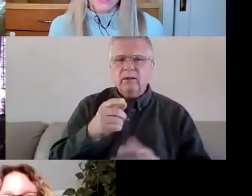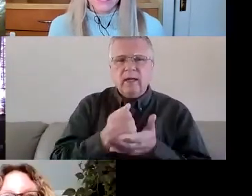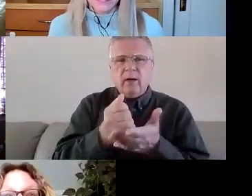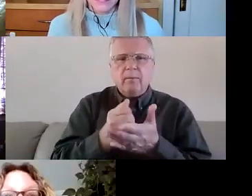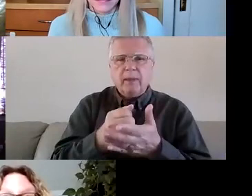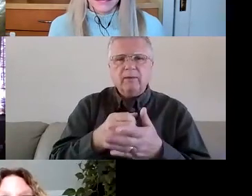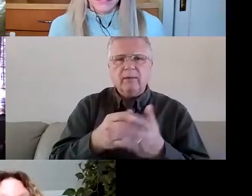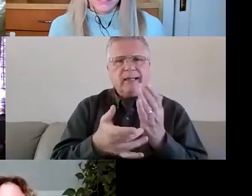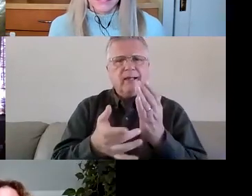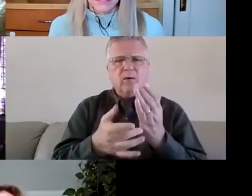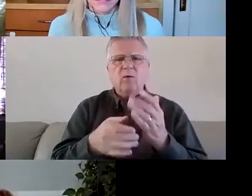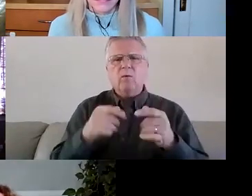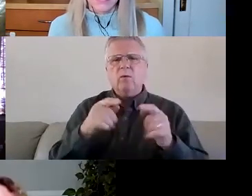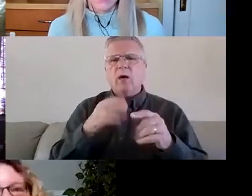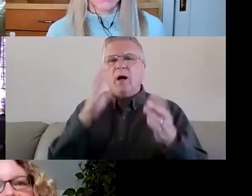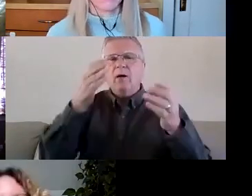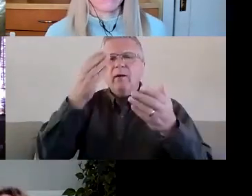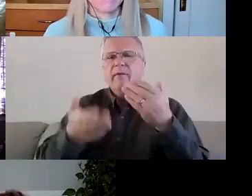Kathy, while we're talking, there you are.